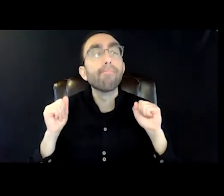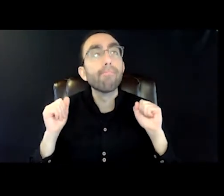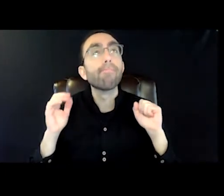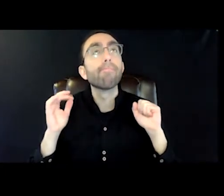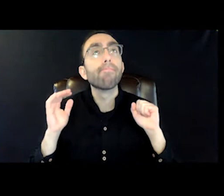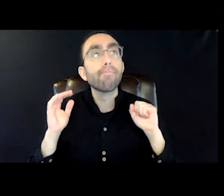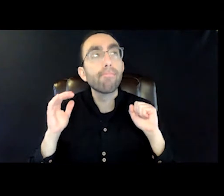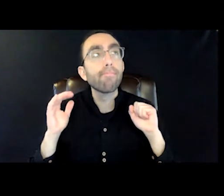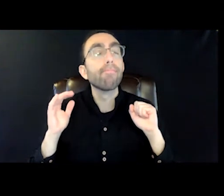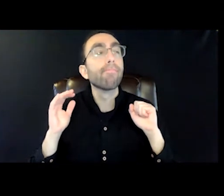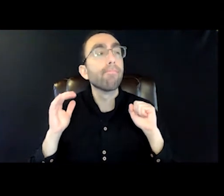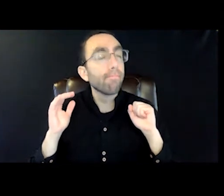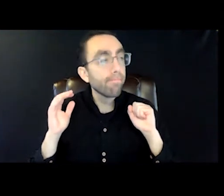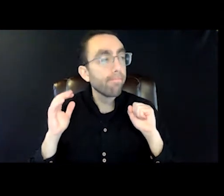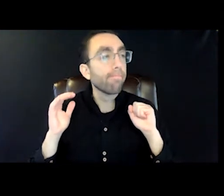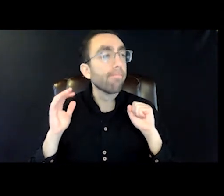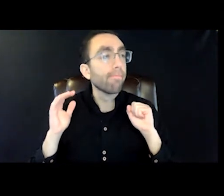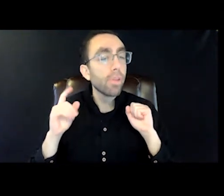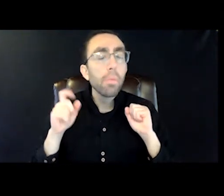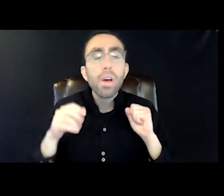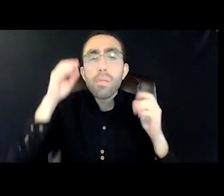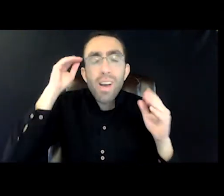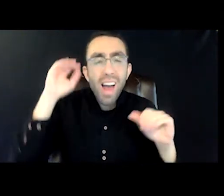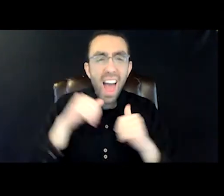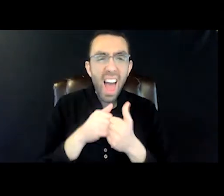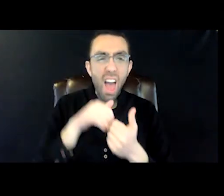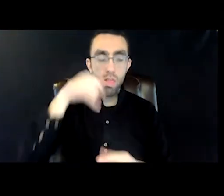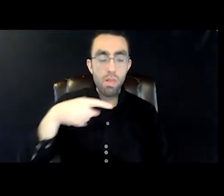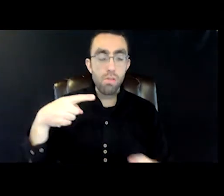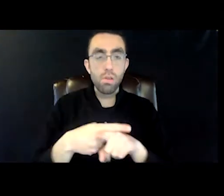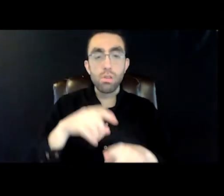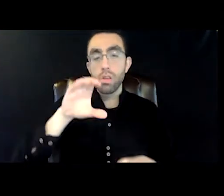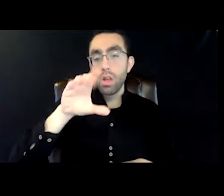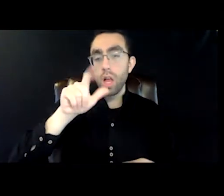the various ways that this crisis is touching our lives and our communities?